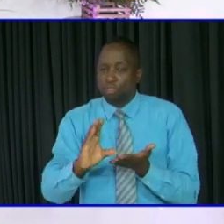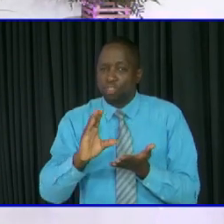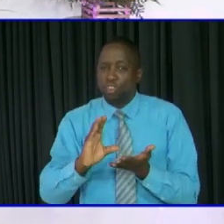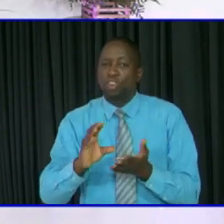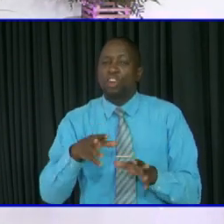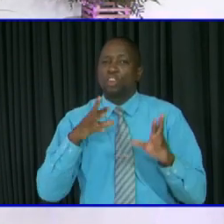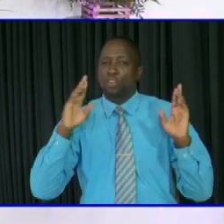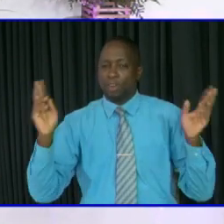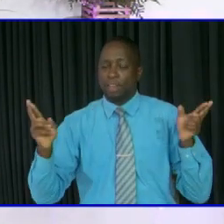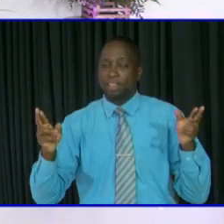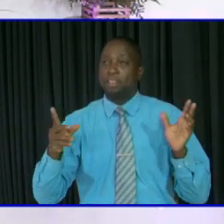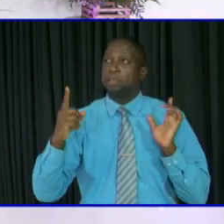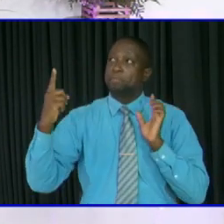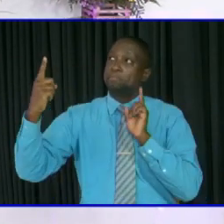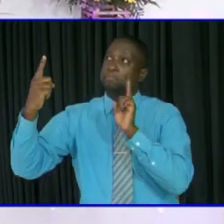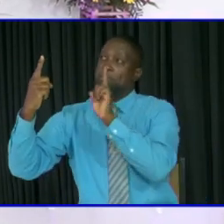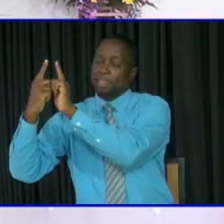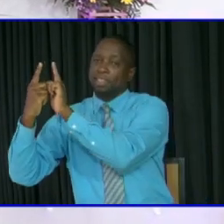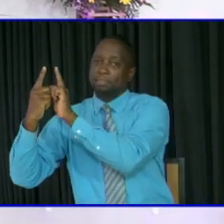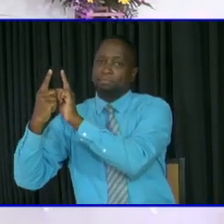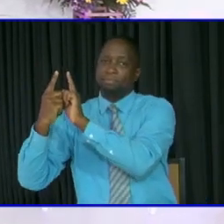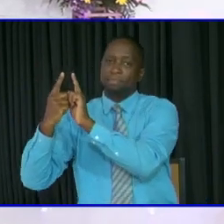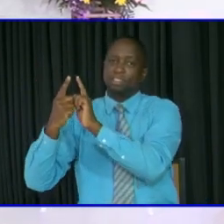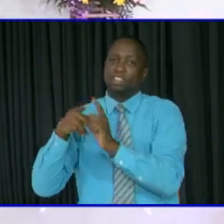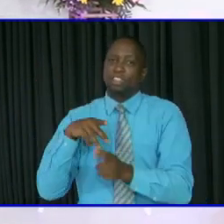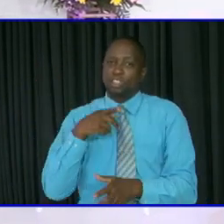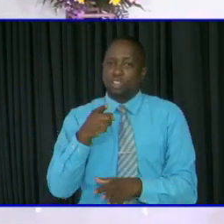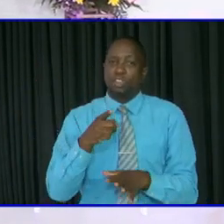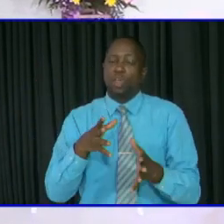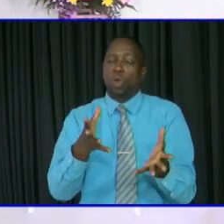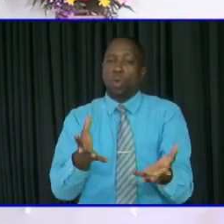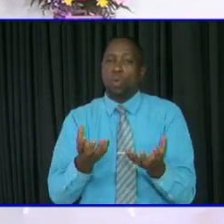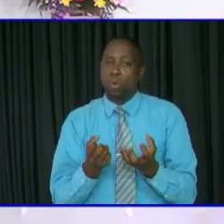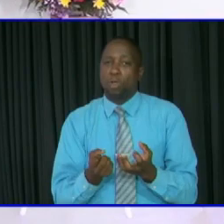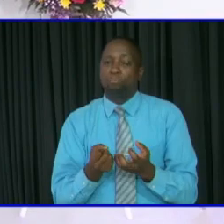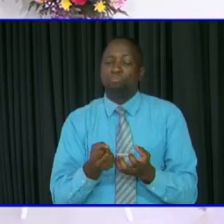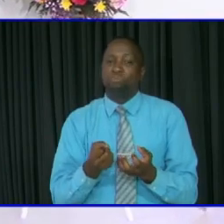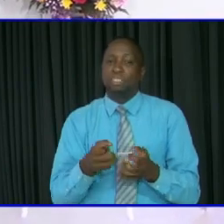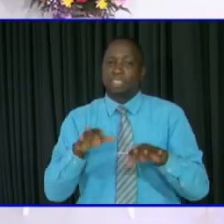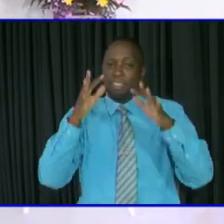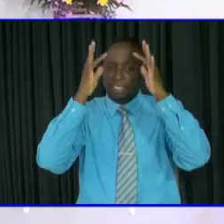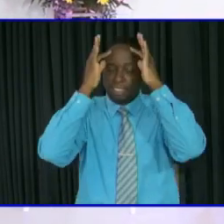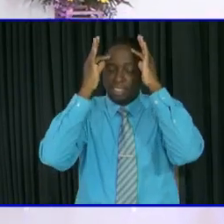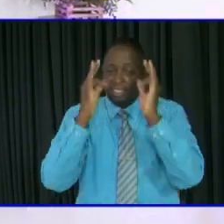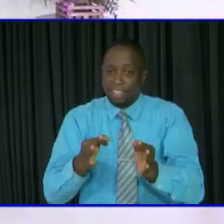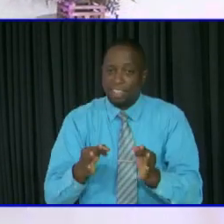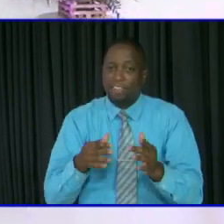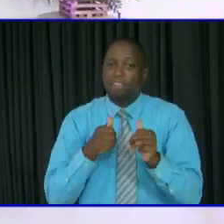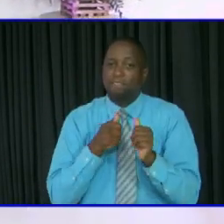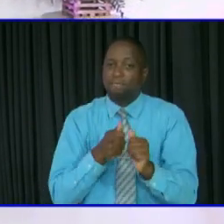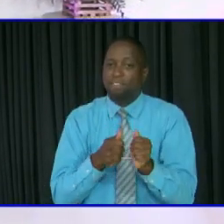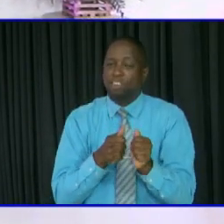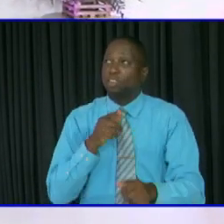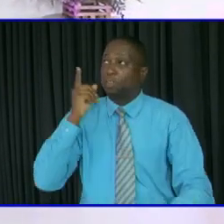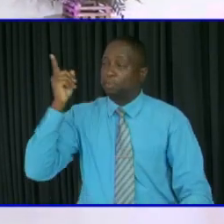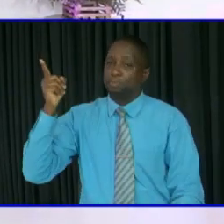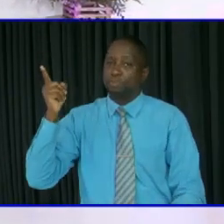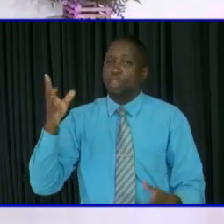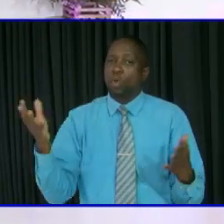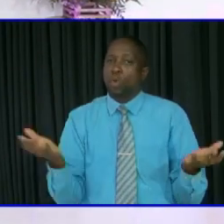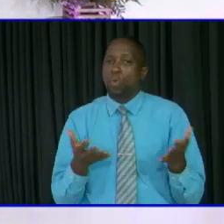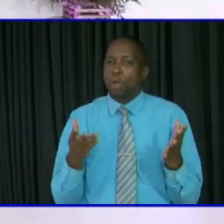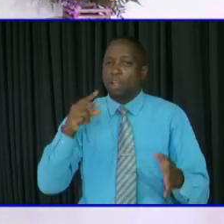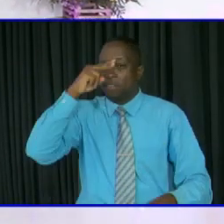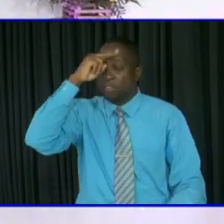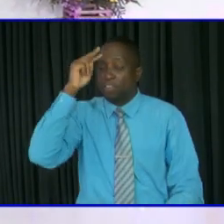your God? Do you want to make that full commitment to Jesus Christ? What kind of